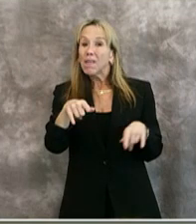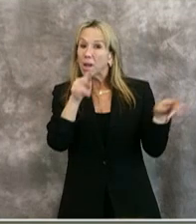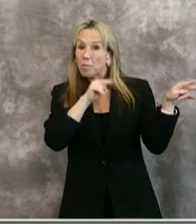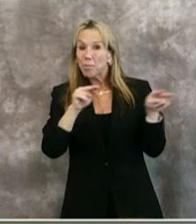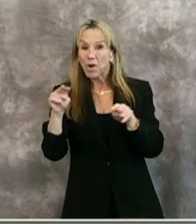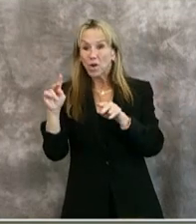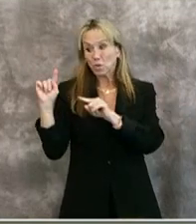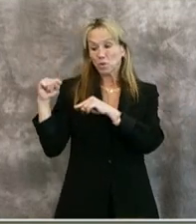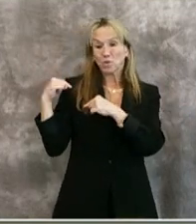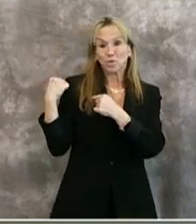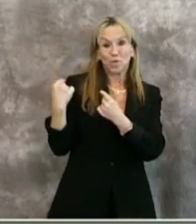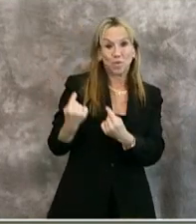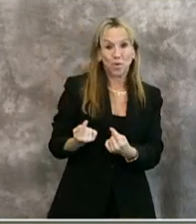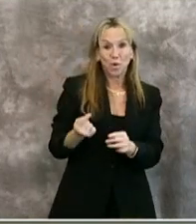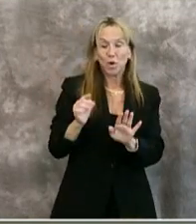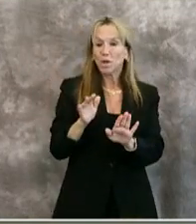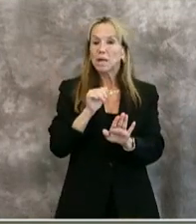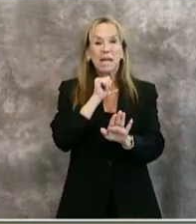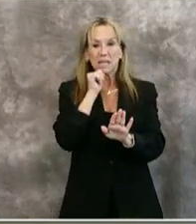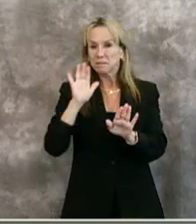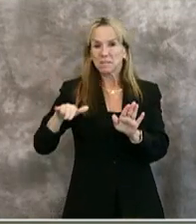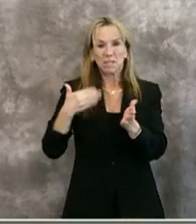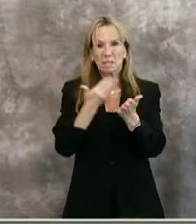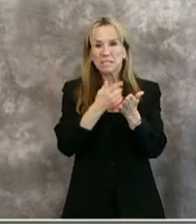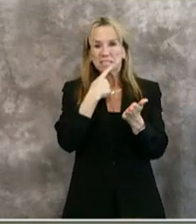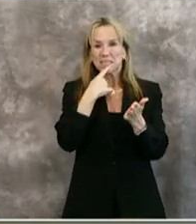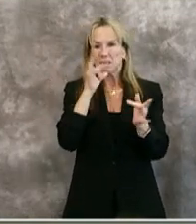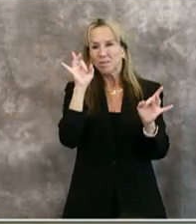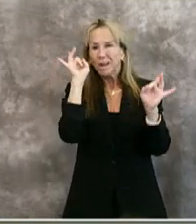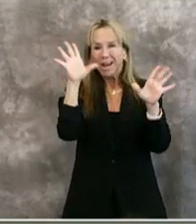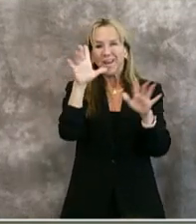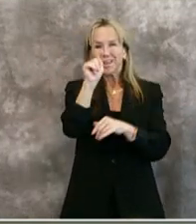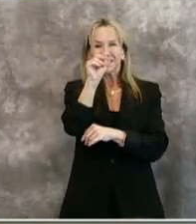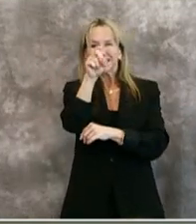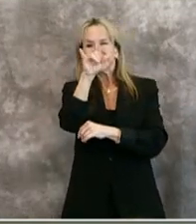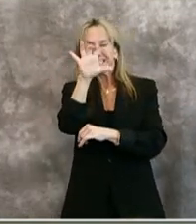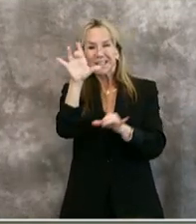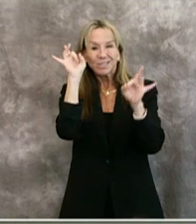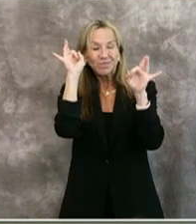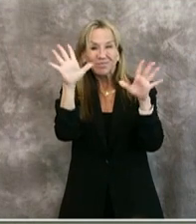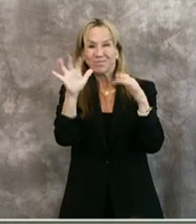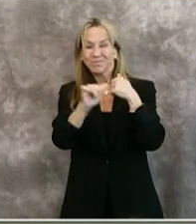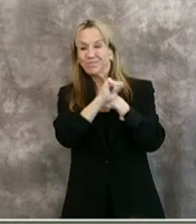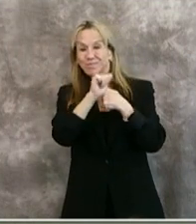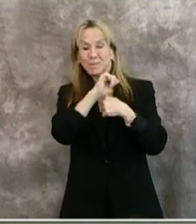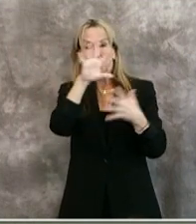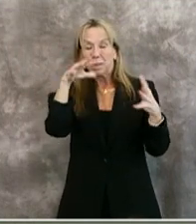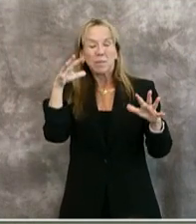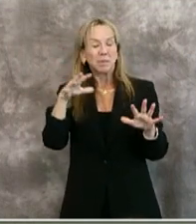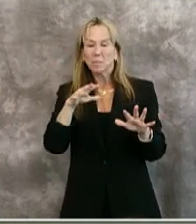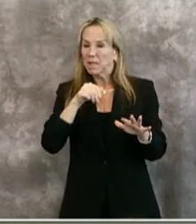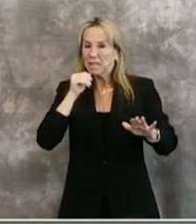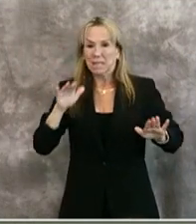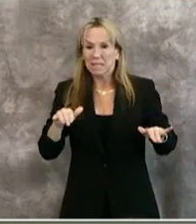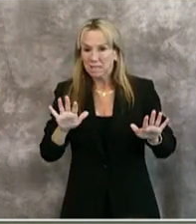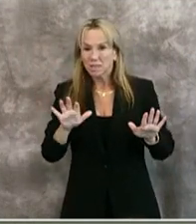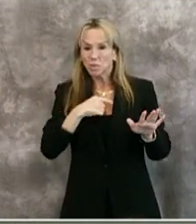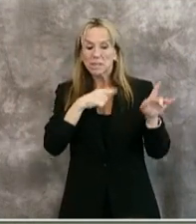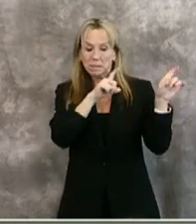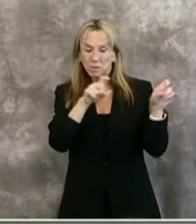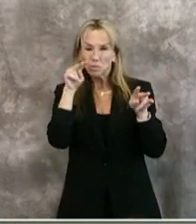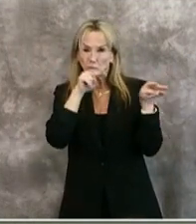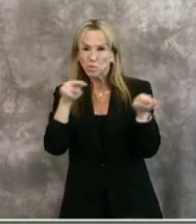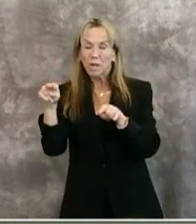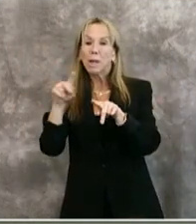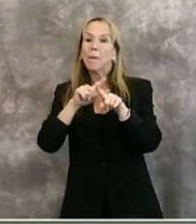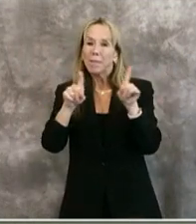done thus far is not demonstrating toxic chemicals, but the smoke concentrations we are experiencing based on the fire